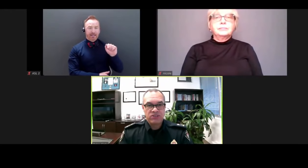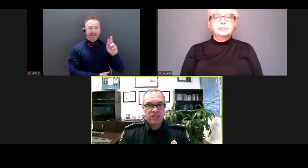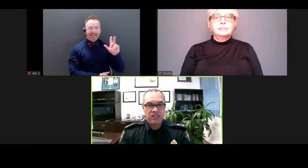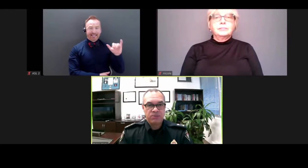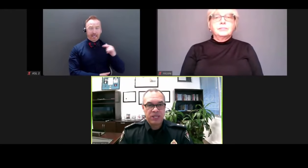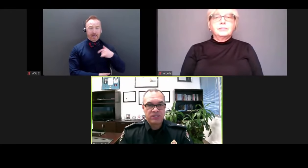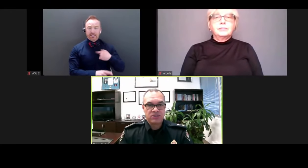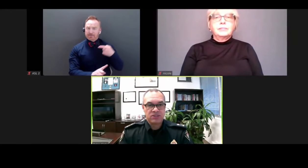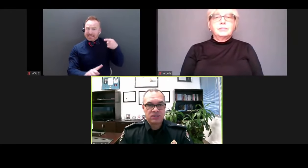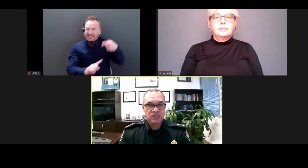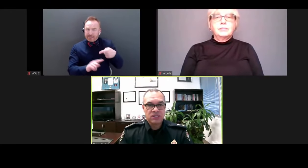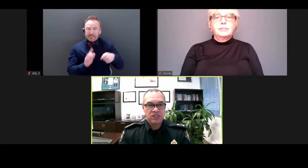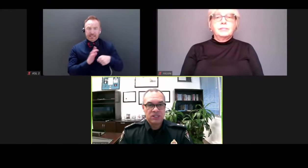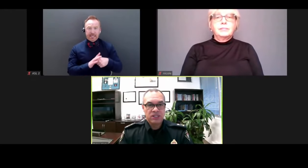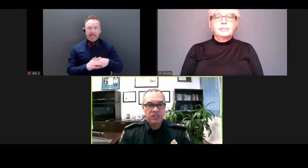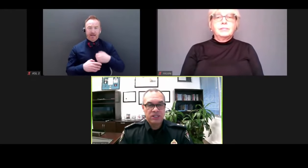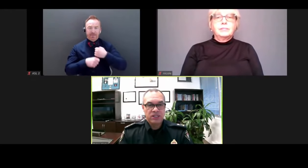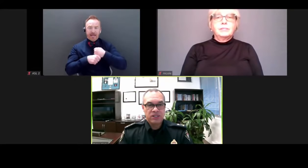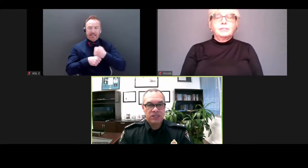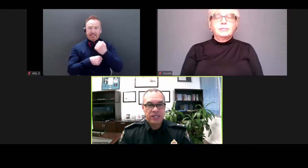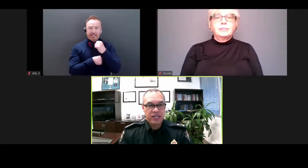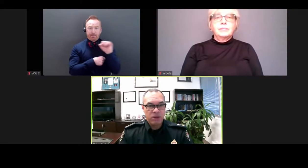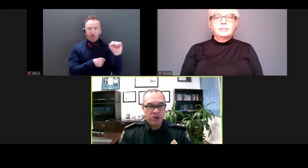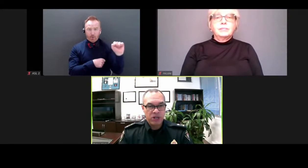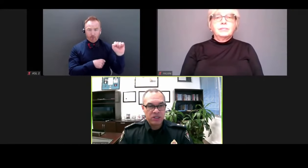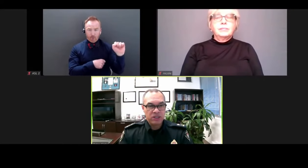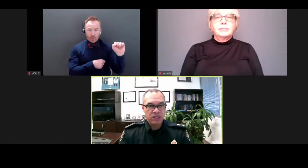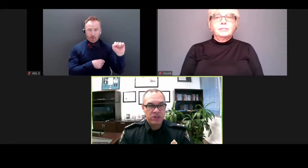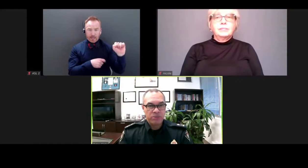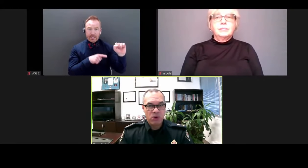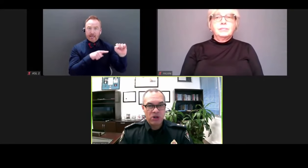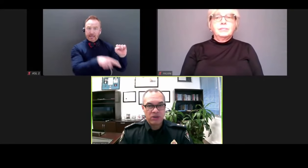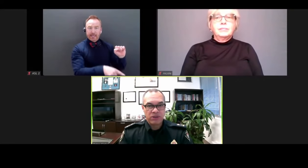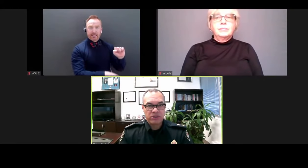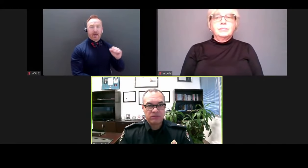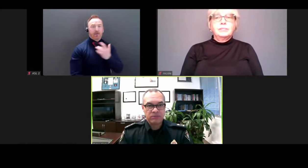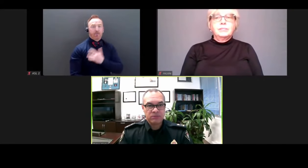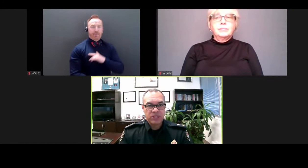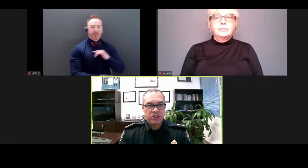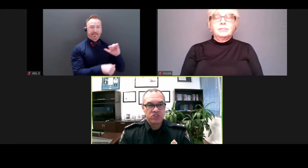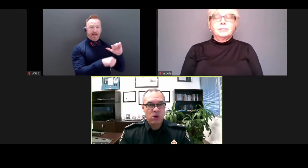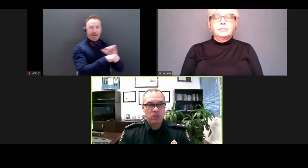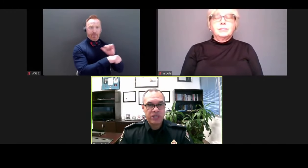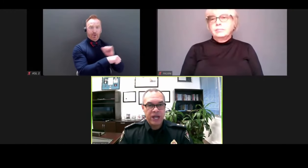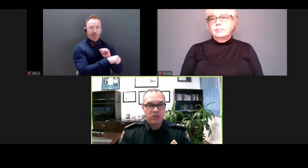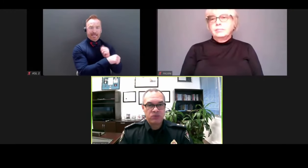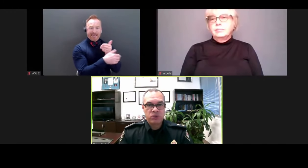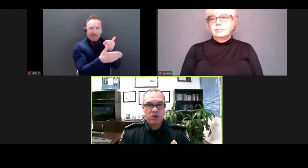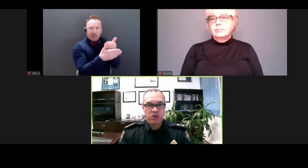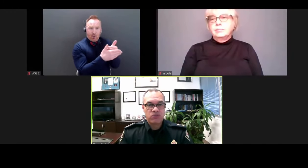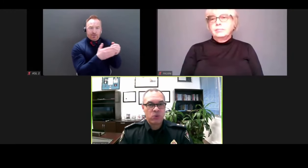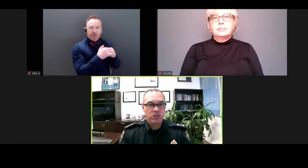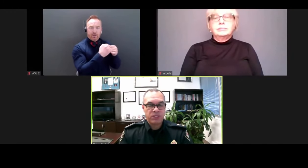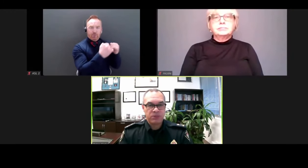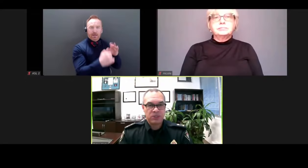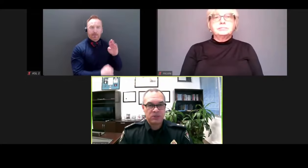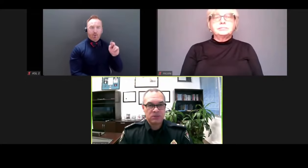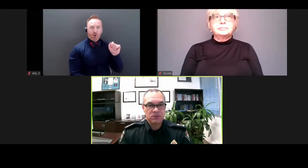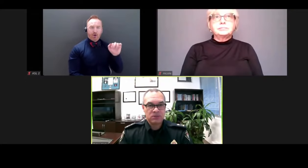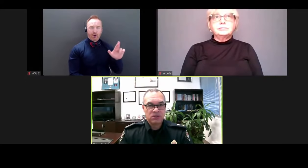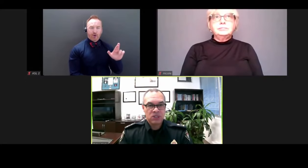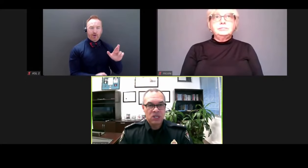that is taking place in Alberta near the border in a small town of 240